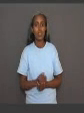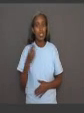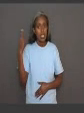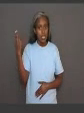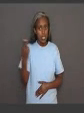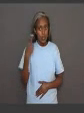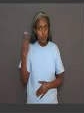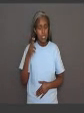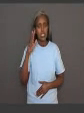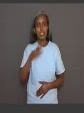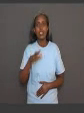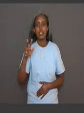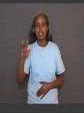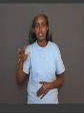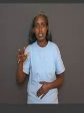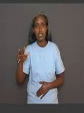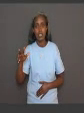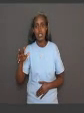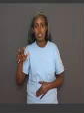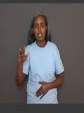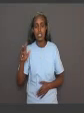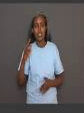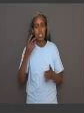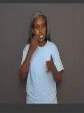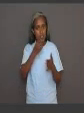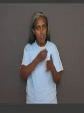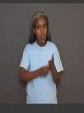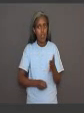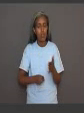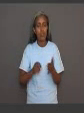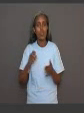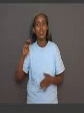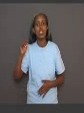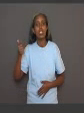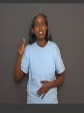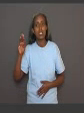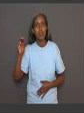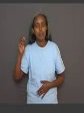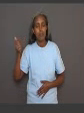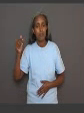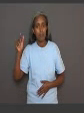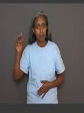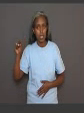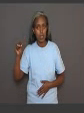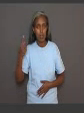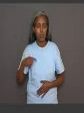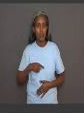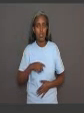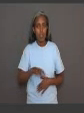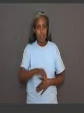Using 33 as the value for the mean, we can find